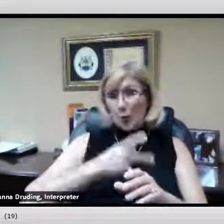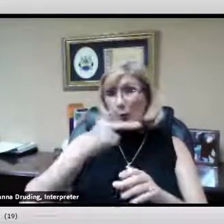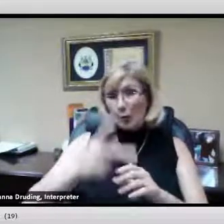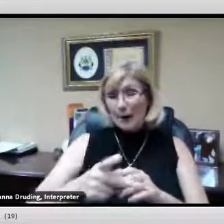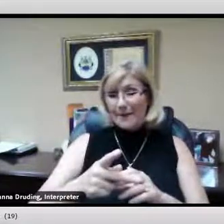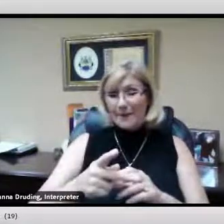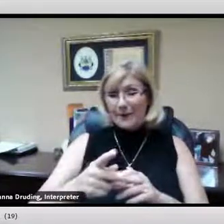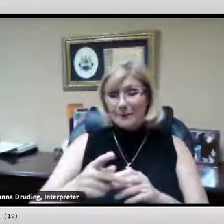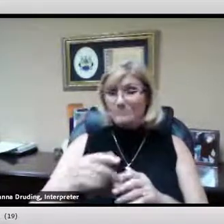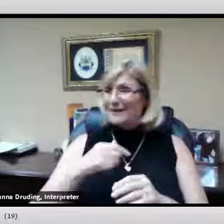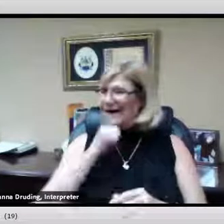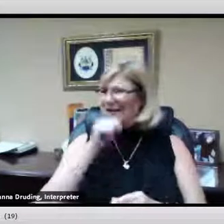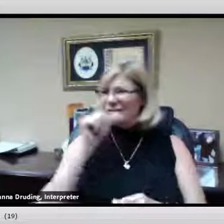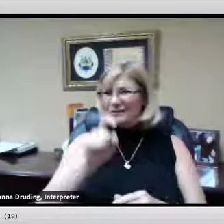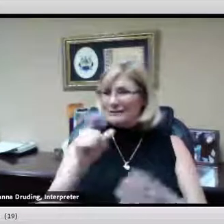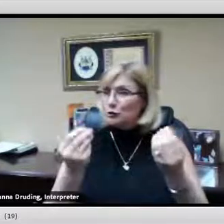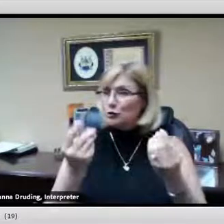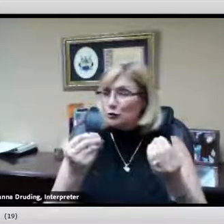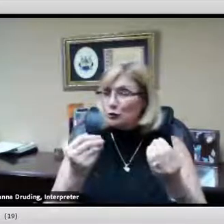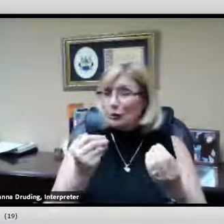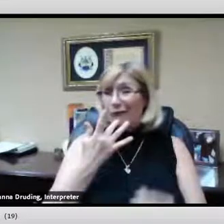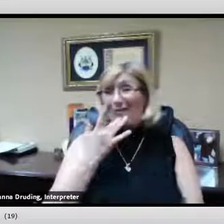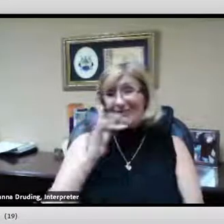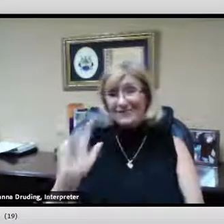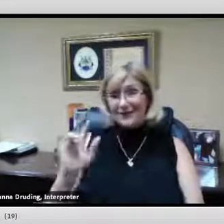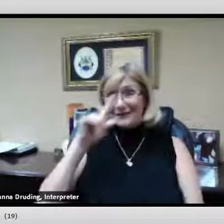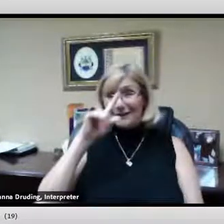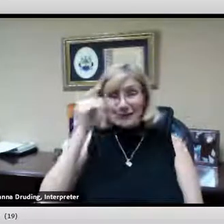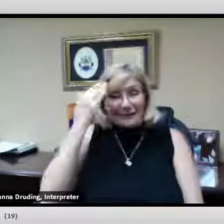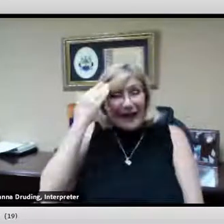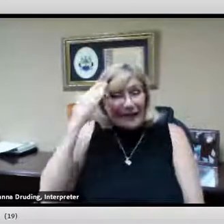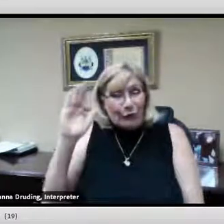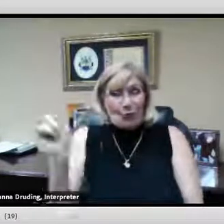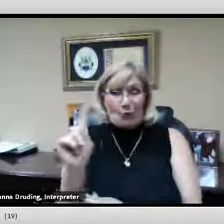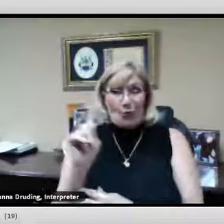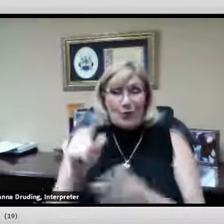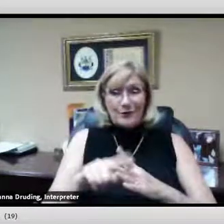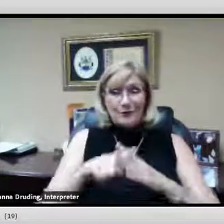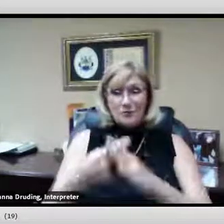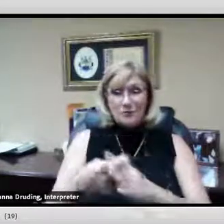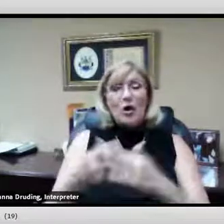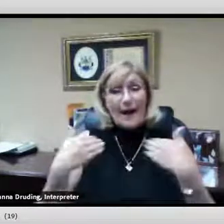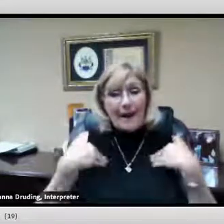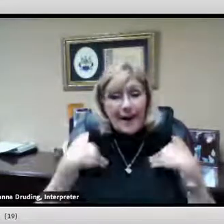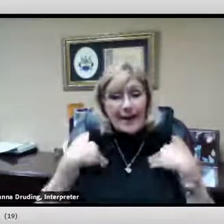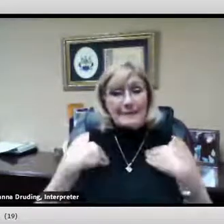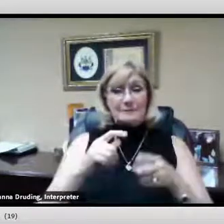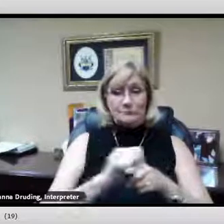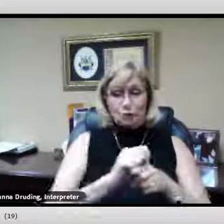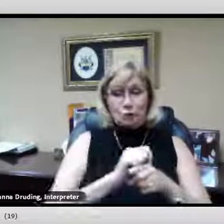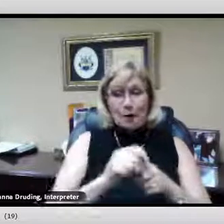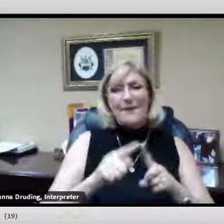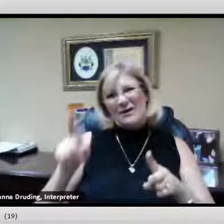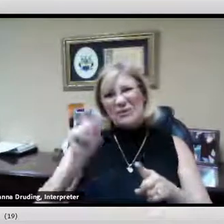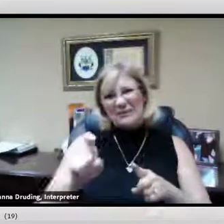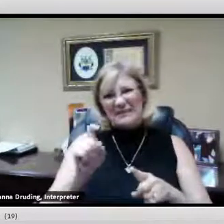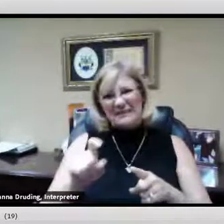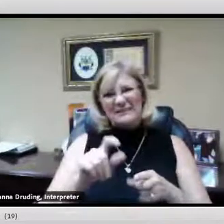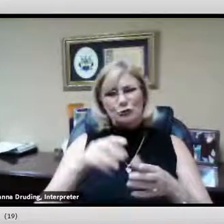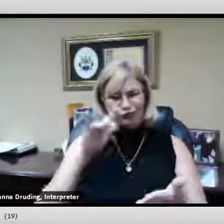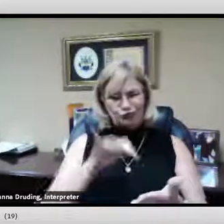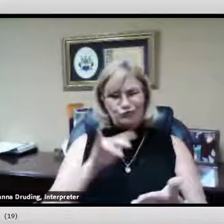do. Luckily, since I wouldn't know exactly where to start. Even though I've had some training, I would have to do some study to figure